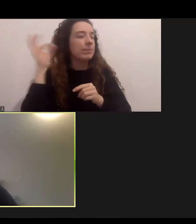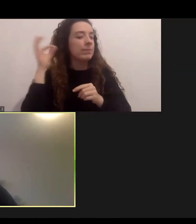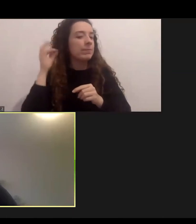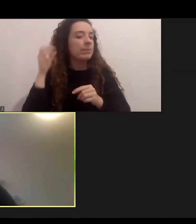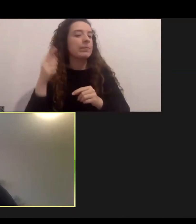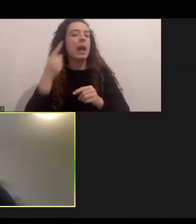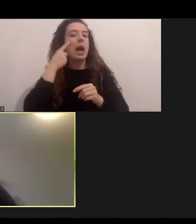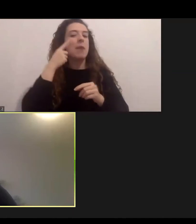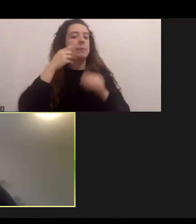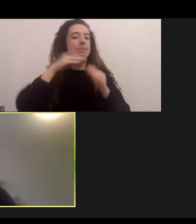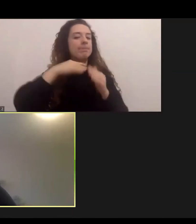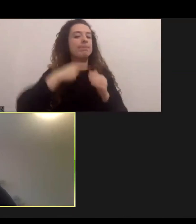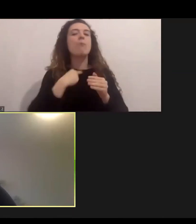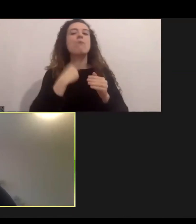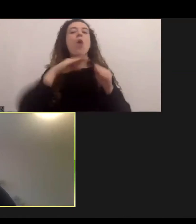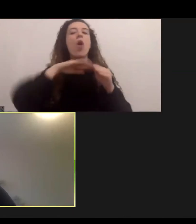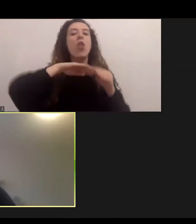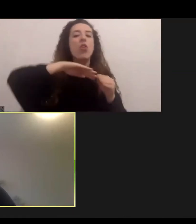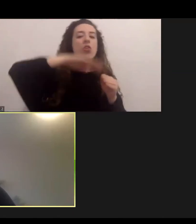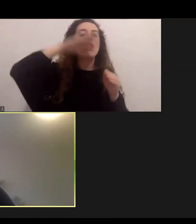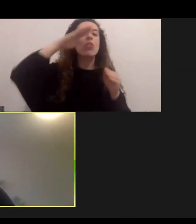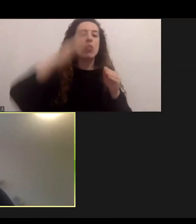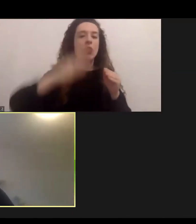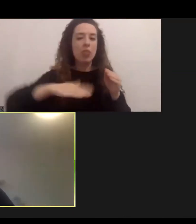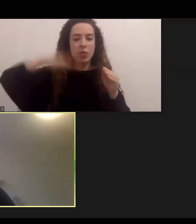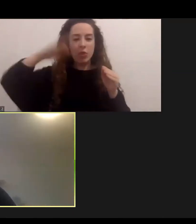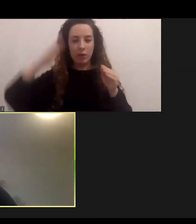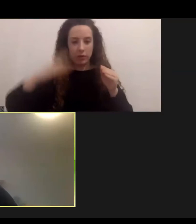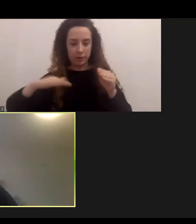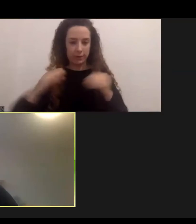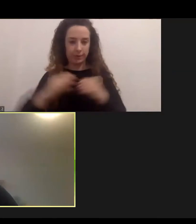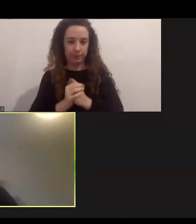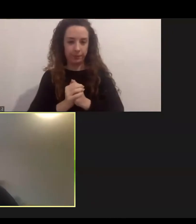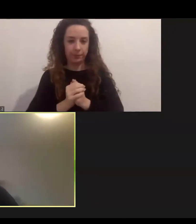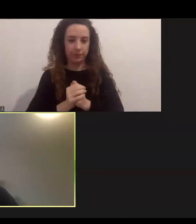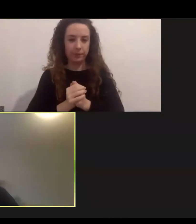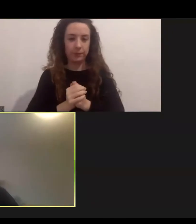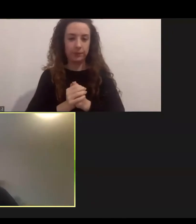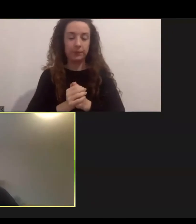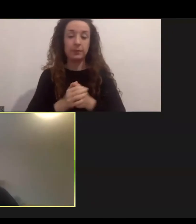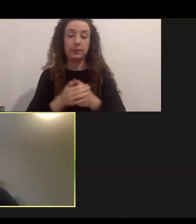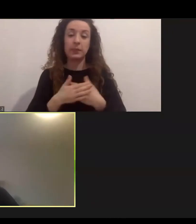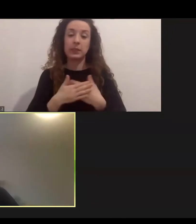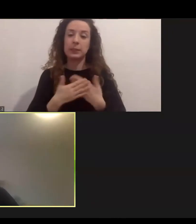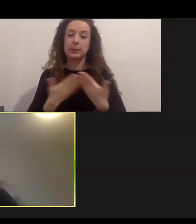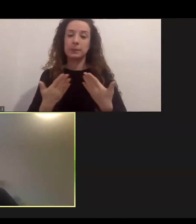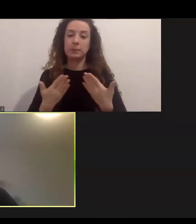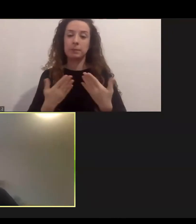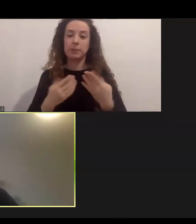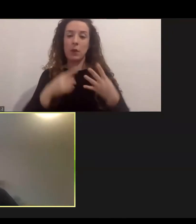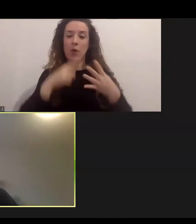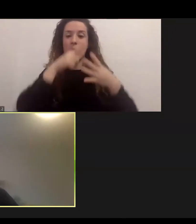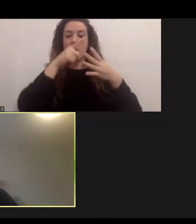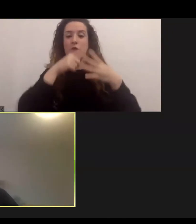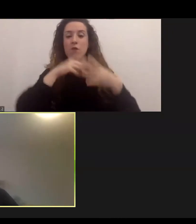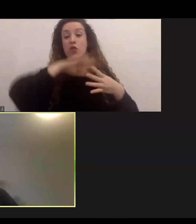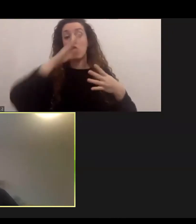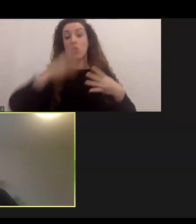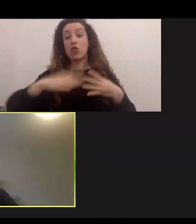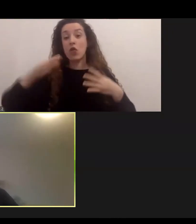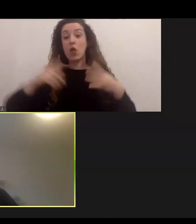platform, but to you, what were the main barriers that you experienced doing e-learning?